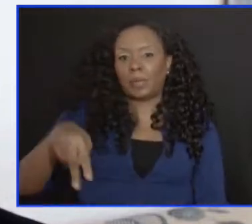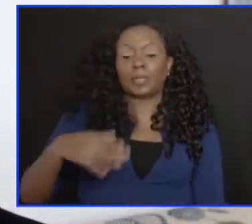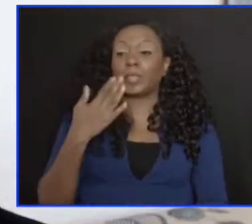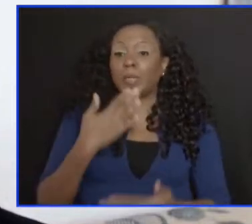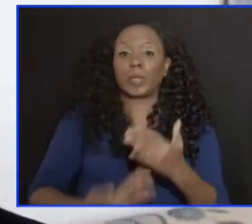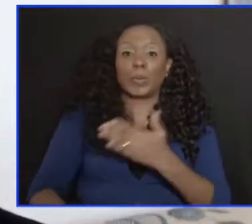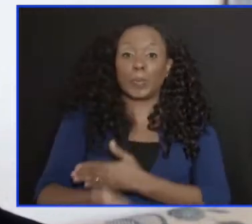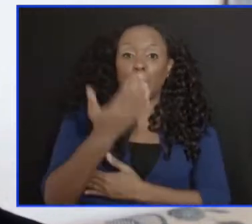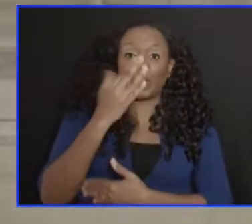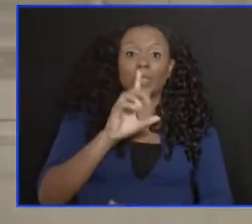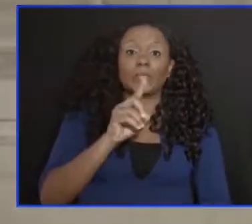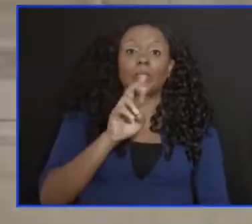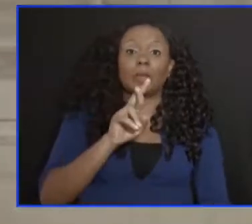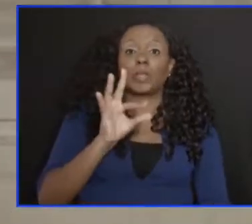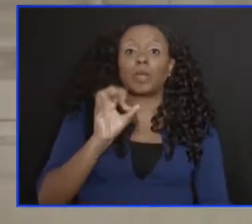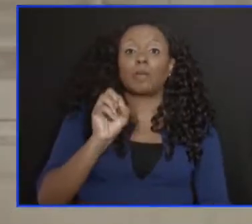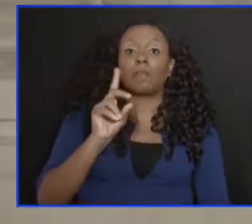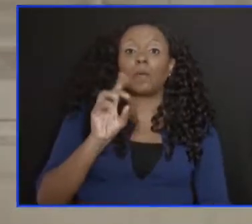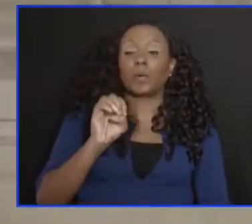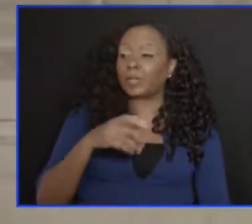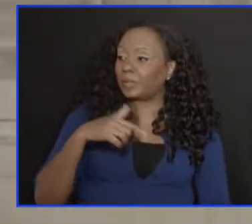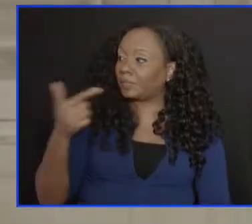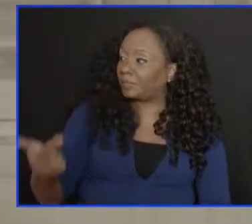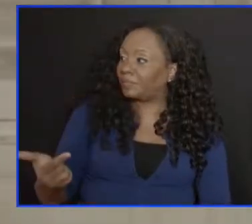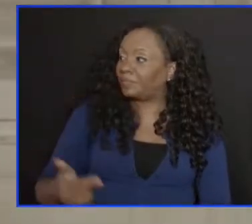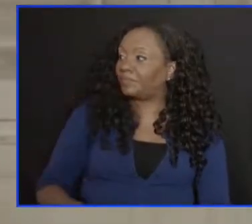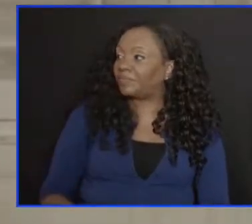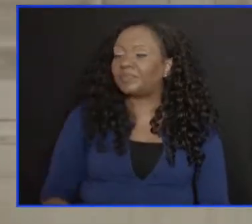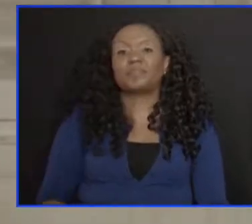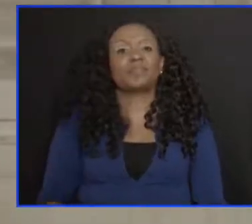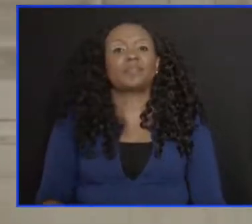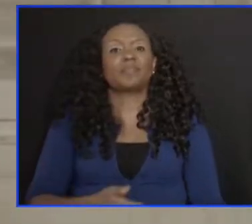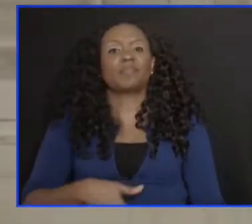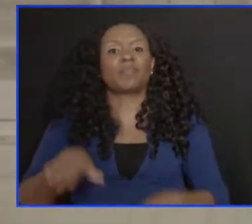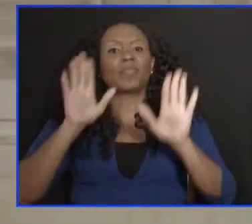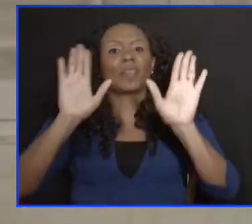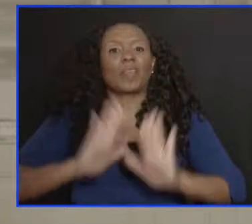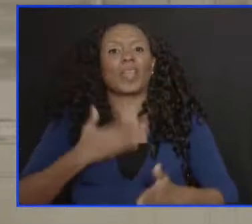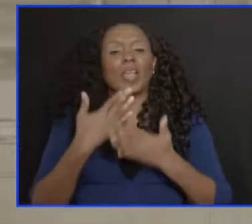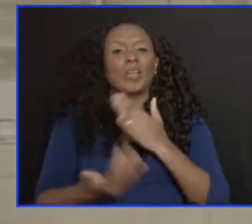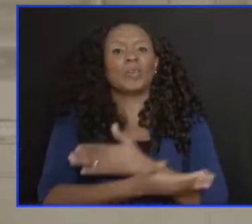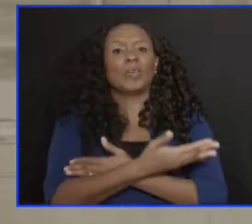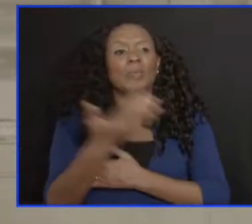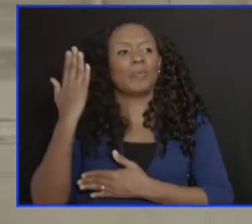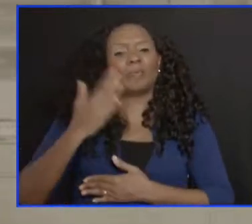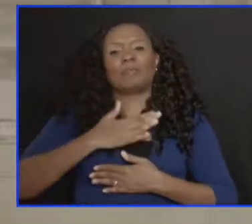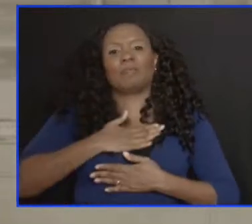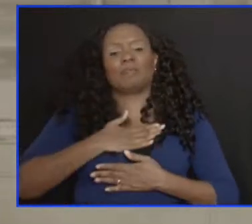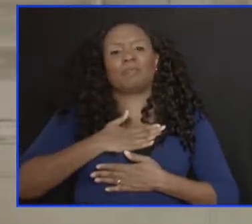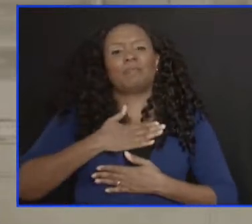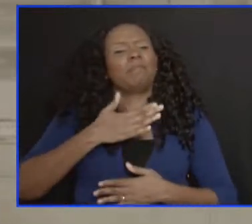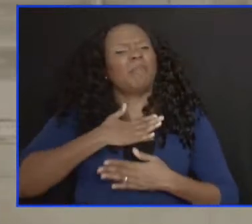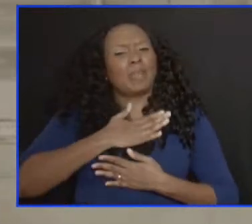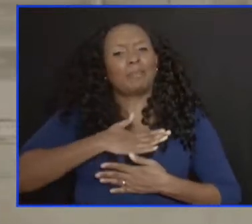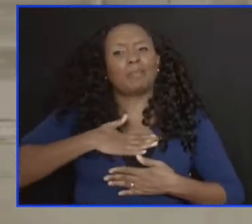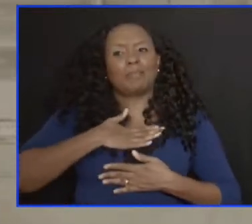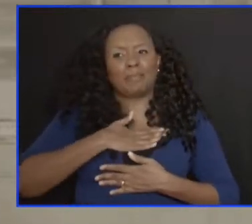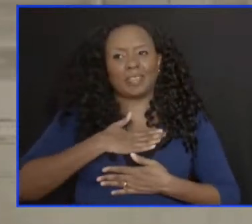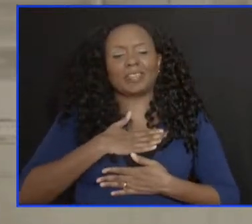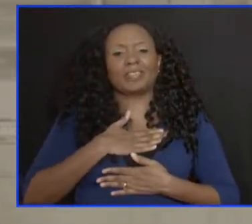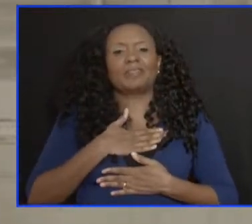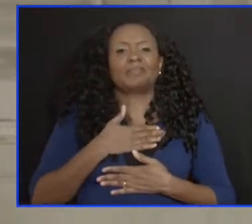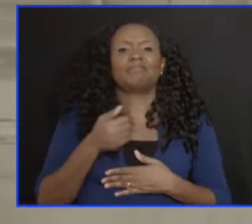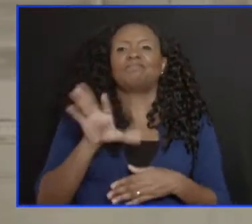morning, Dr. Forde. Pleasant good morning to all Barbadians, and it's indeed a pleasure, David, to be back. I've been